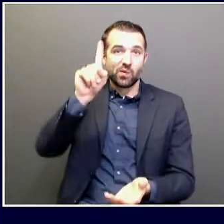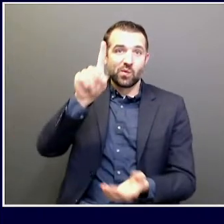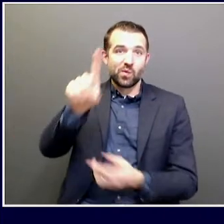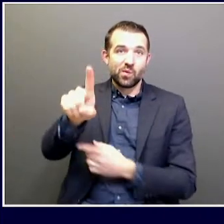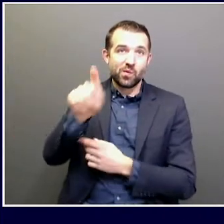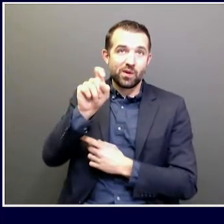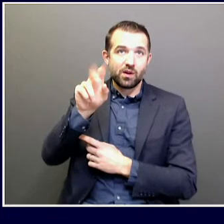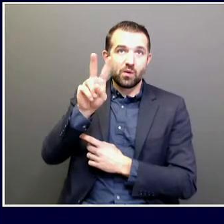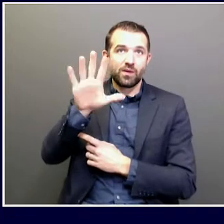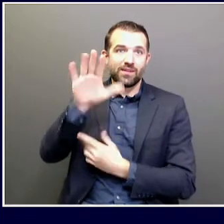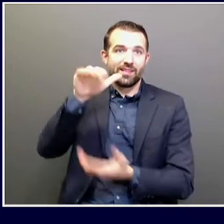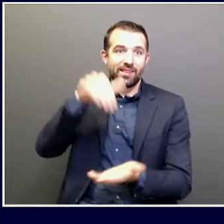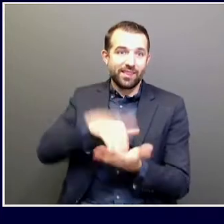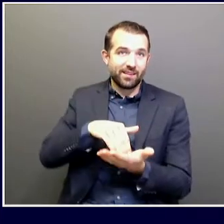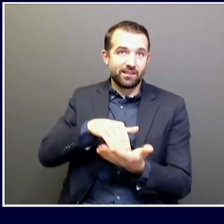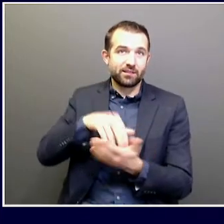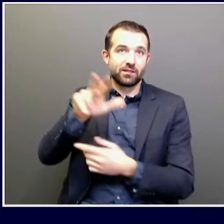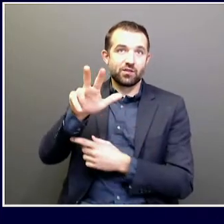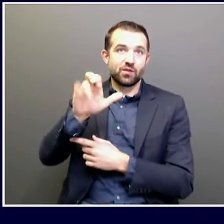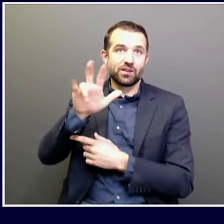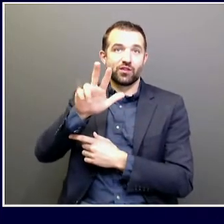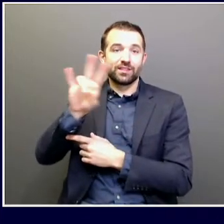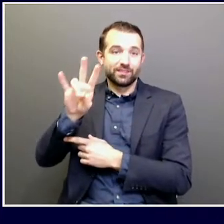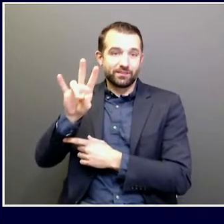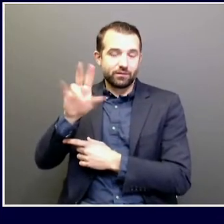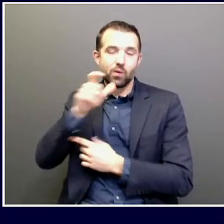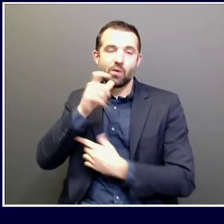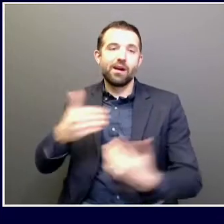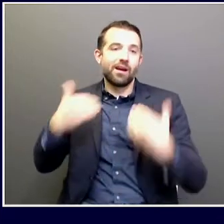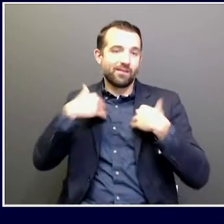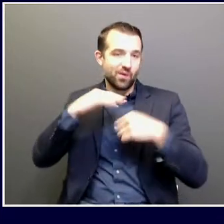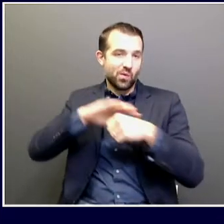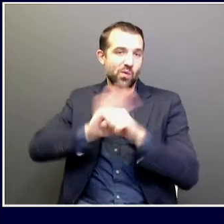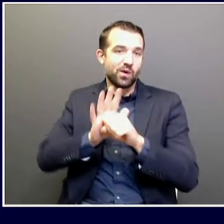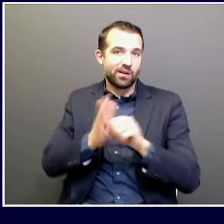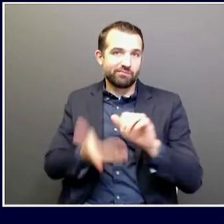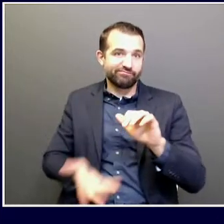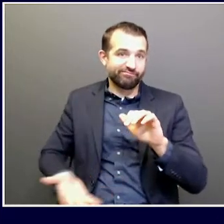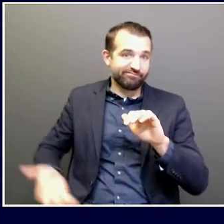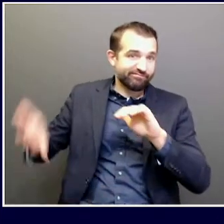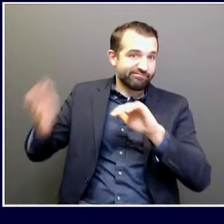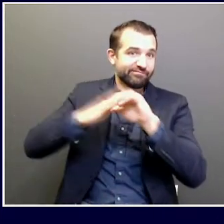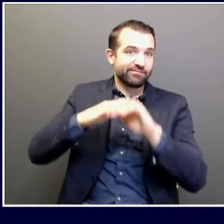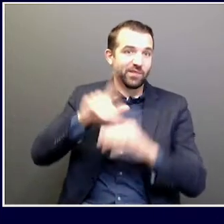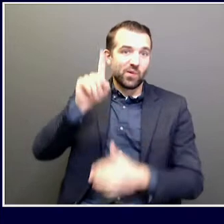125,373 cases of COVID-19, representing an increase of